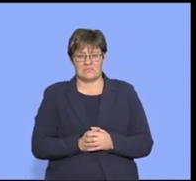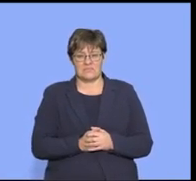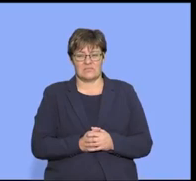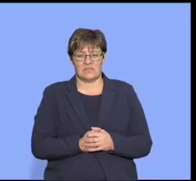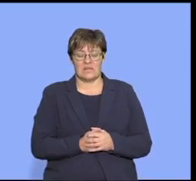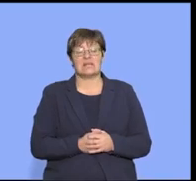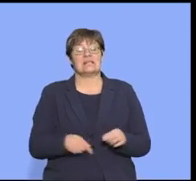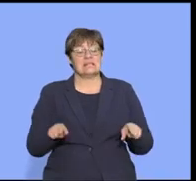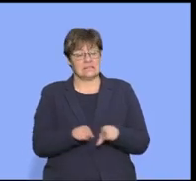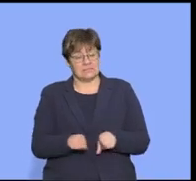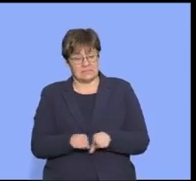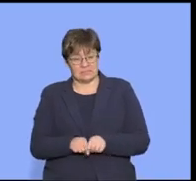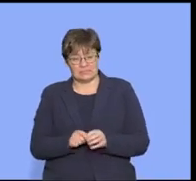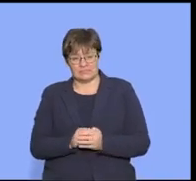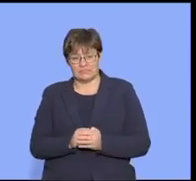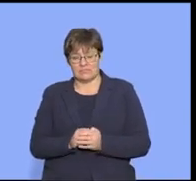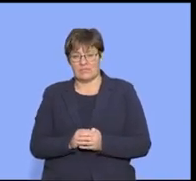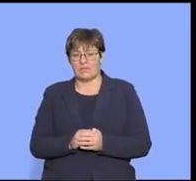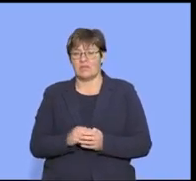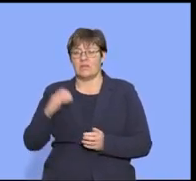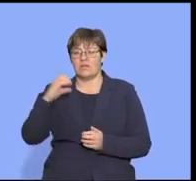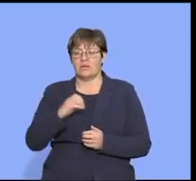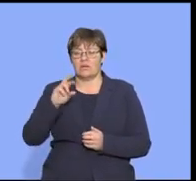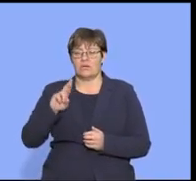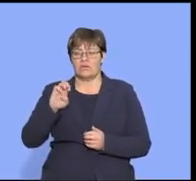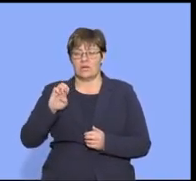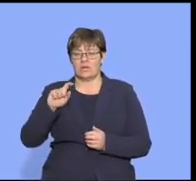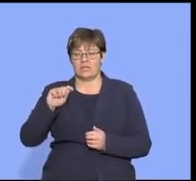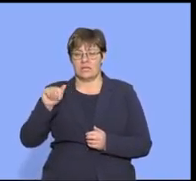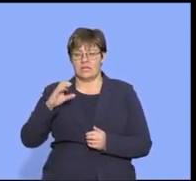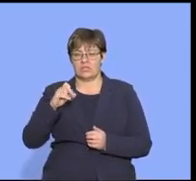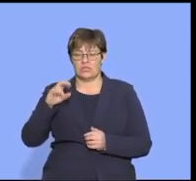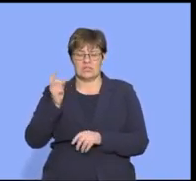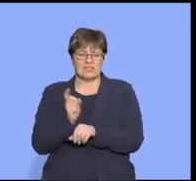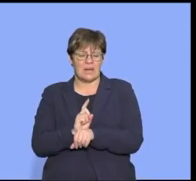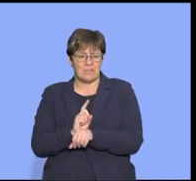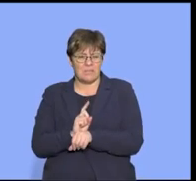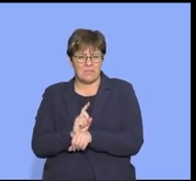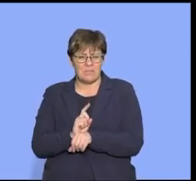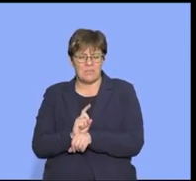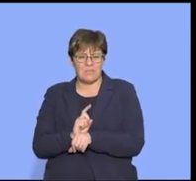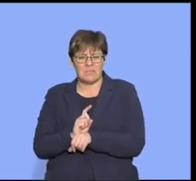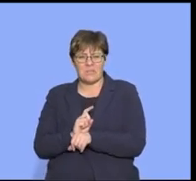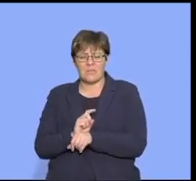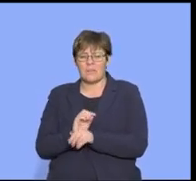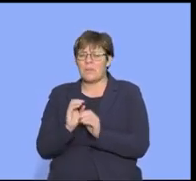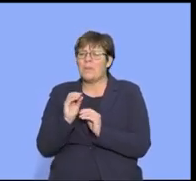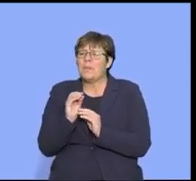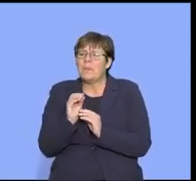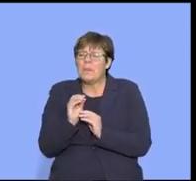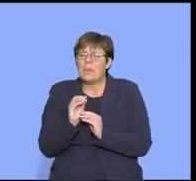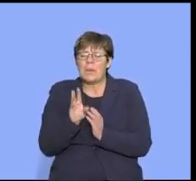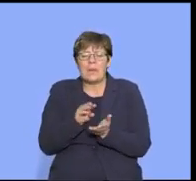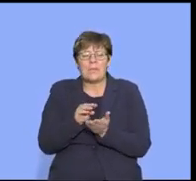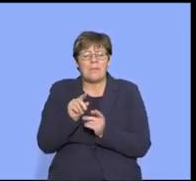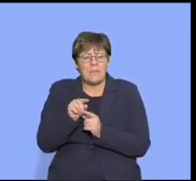Now, also in the Cretaceous period, a tiny little mammal